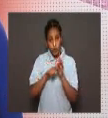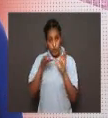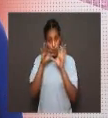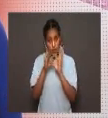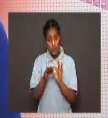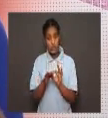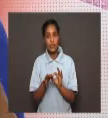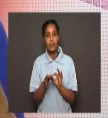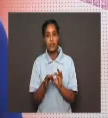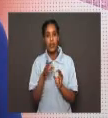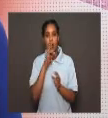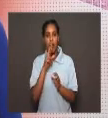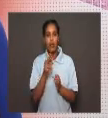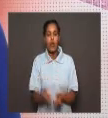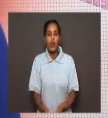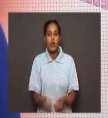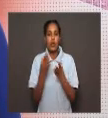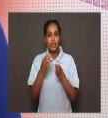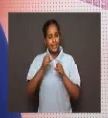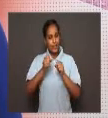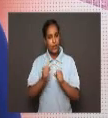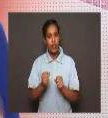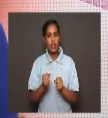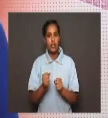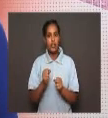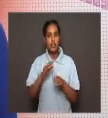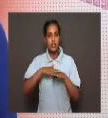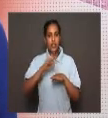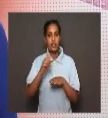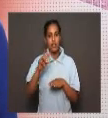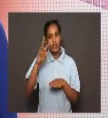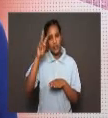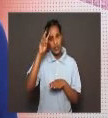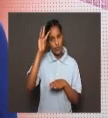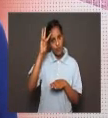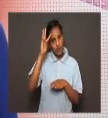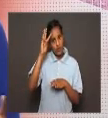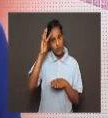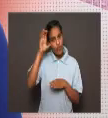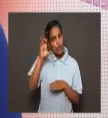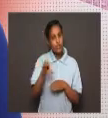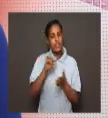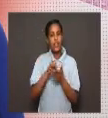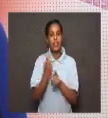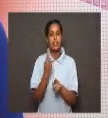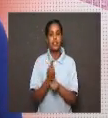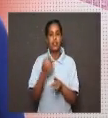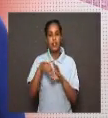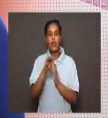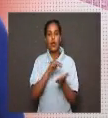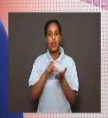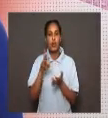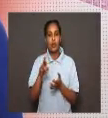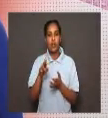bonds, are a lot stronger than the van der Waals forces that exist in